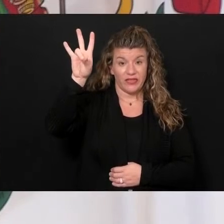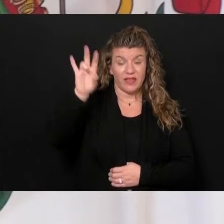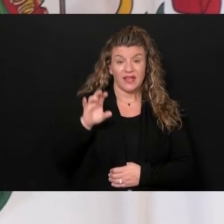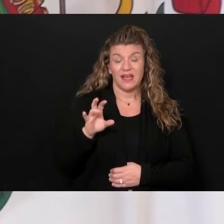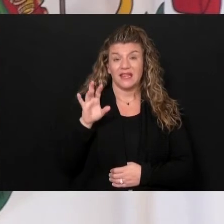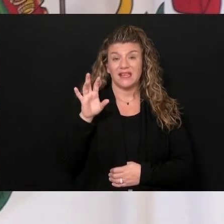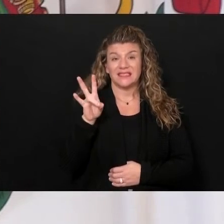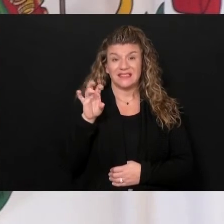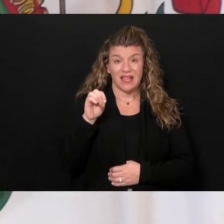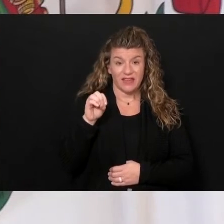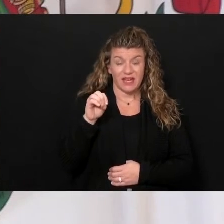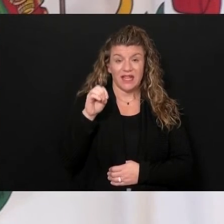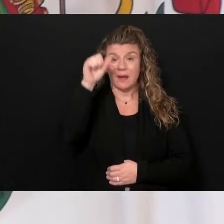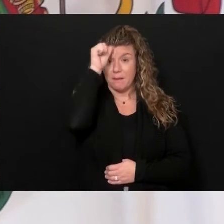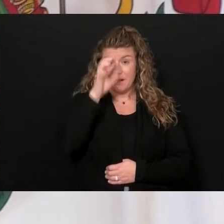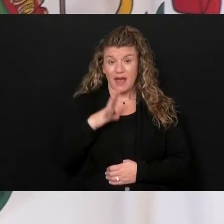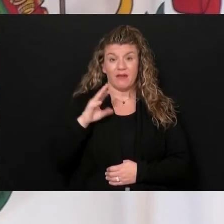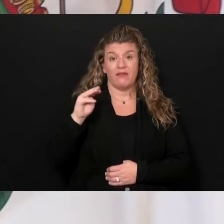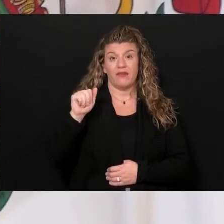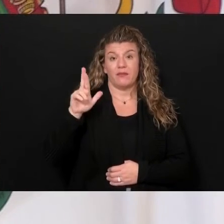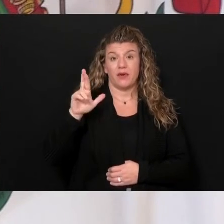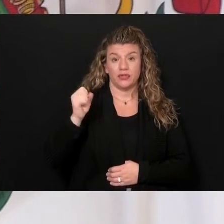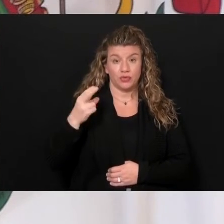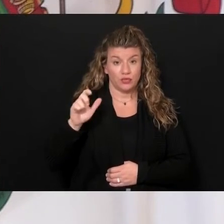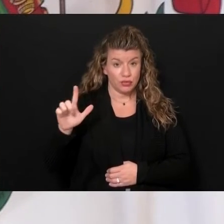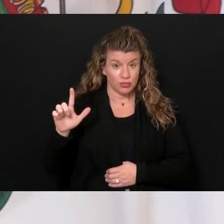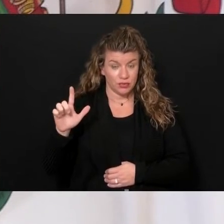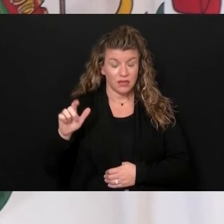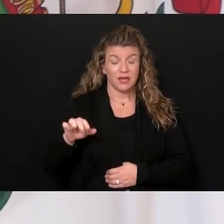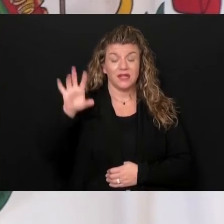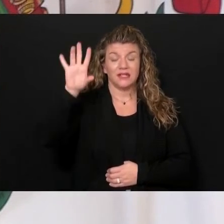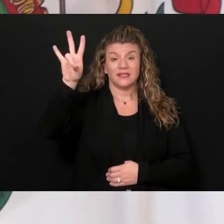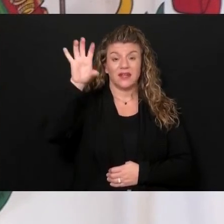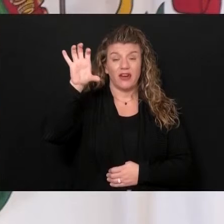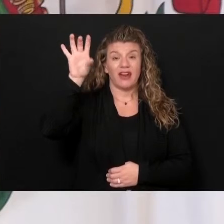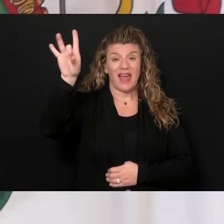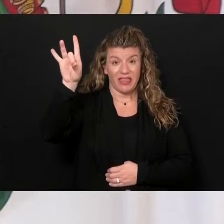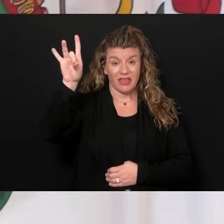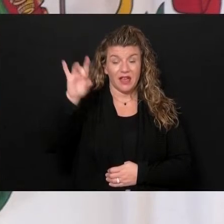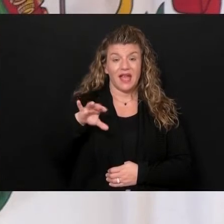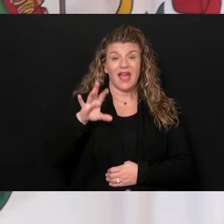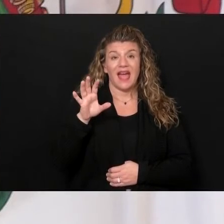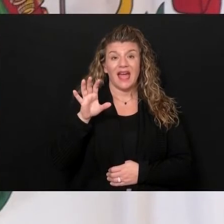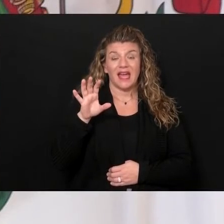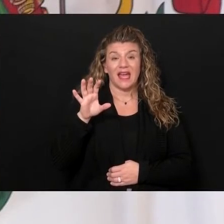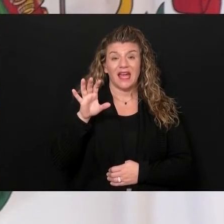a 70-year-old male from Marshall County. Our 708th death, a